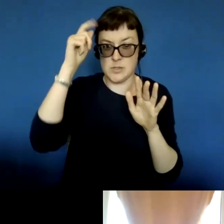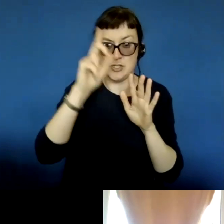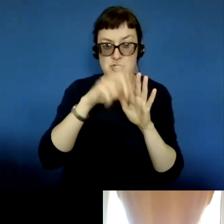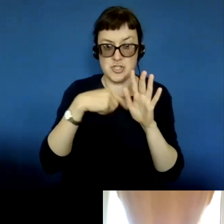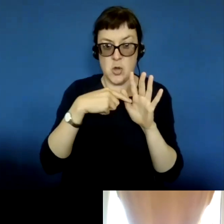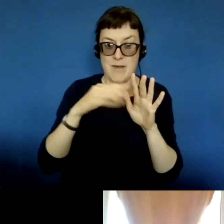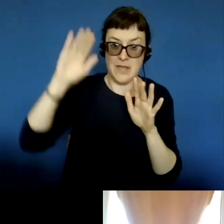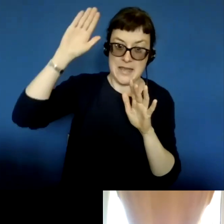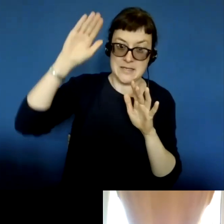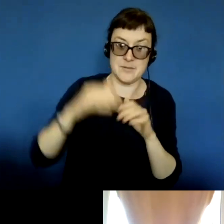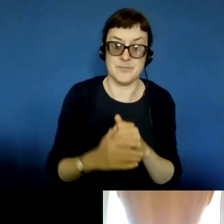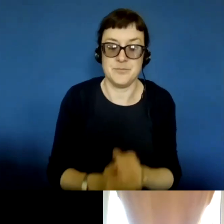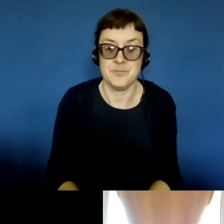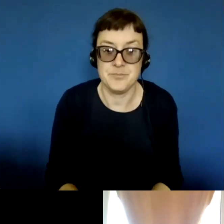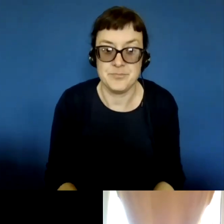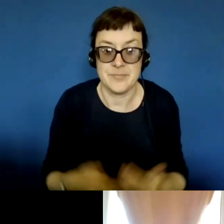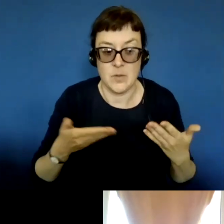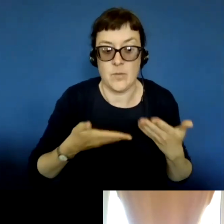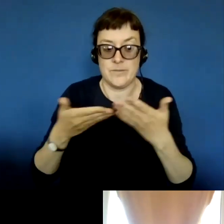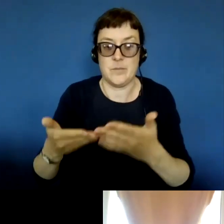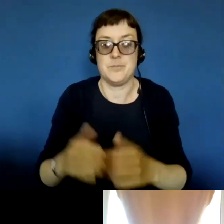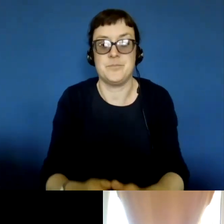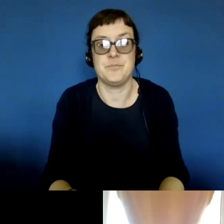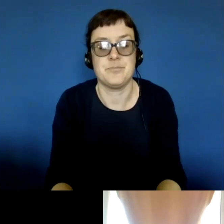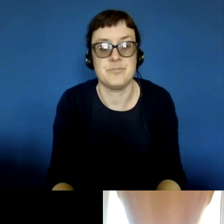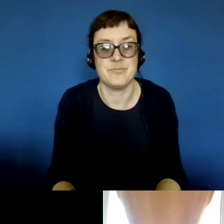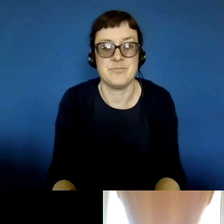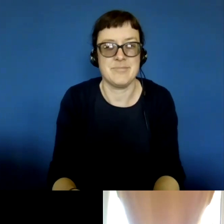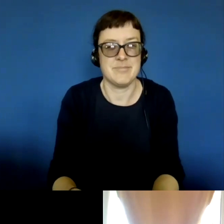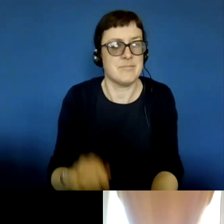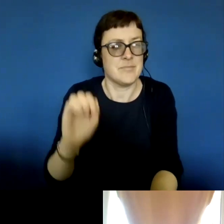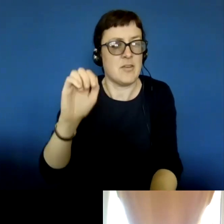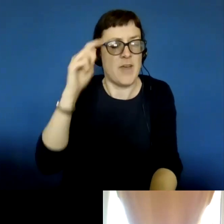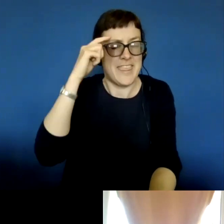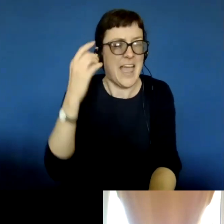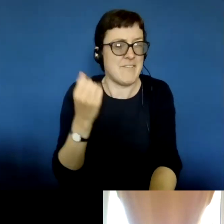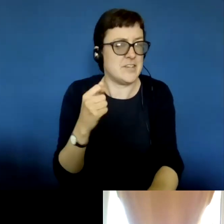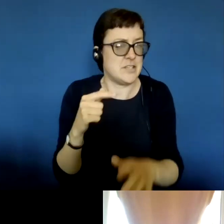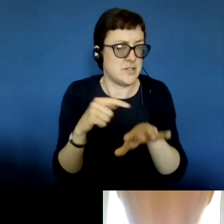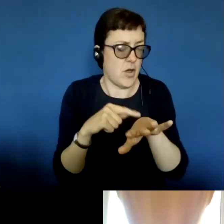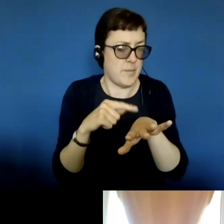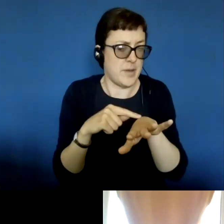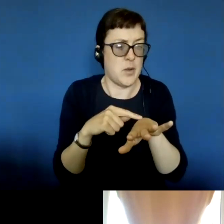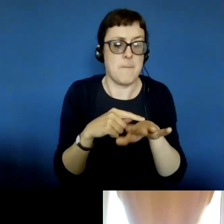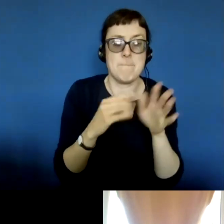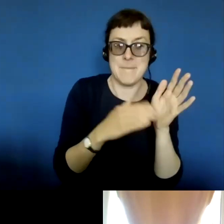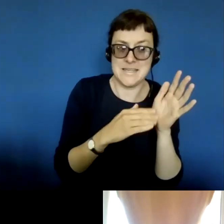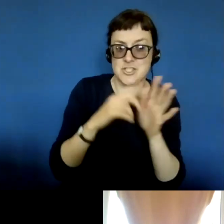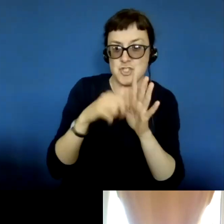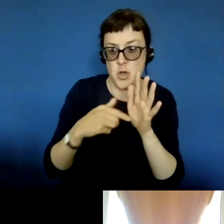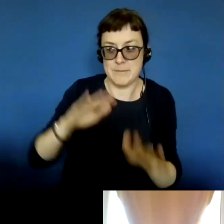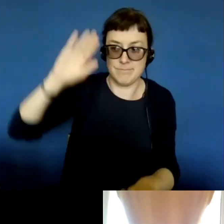so Kate, that's over to you. Yeah, I think we've probably got time. I know Mandy and Joe, you've both got your hands up,